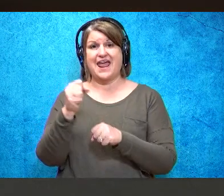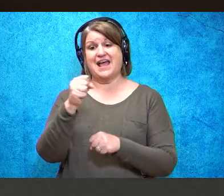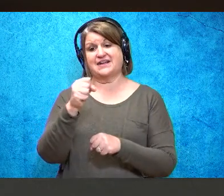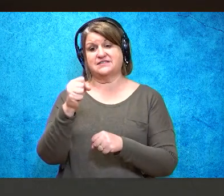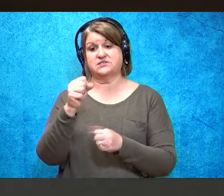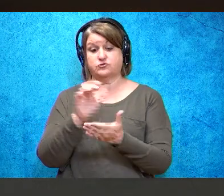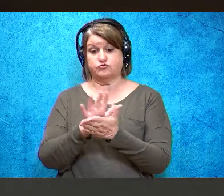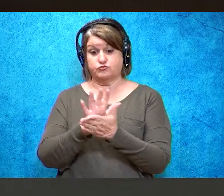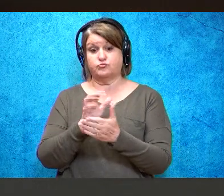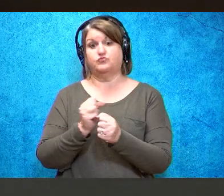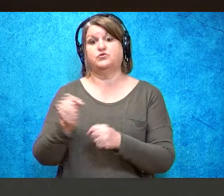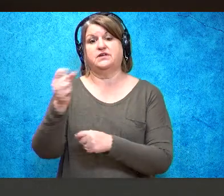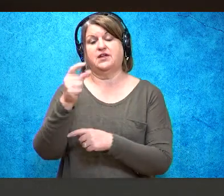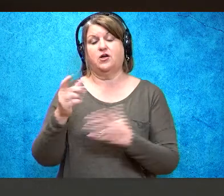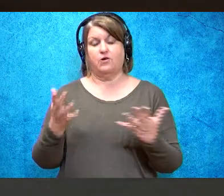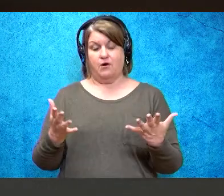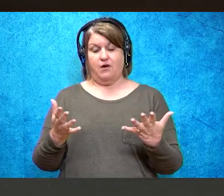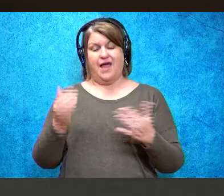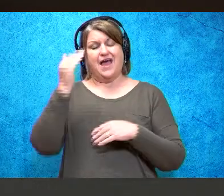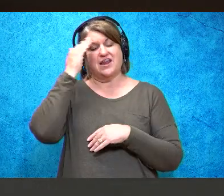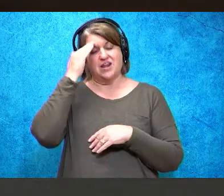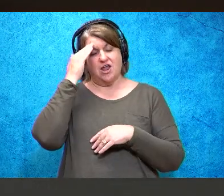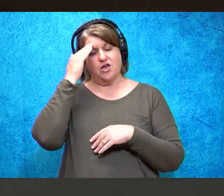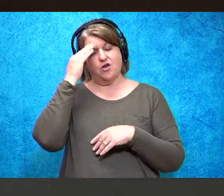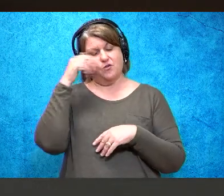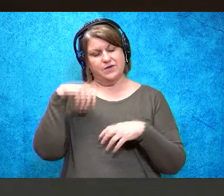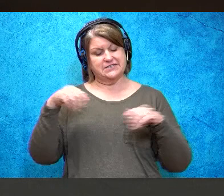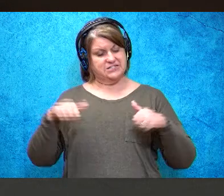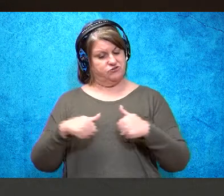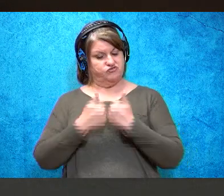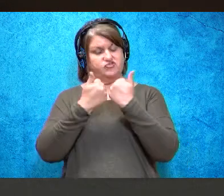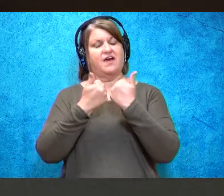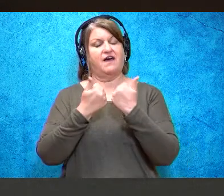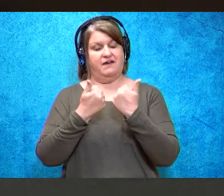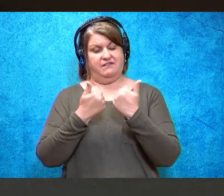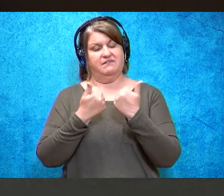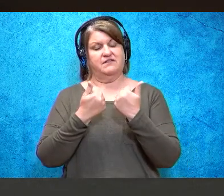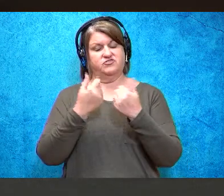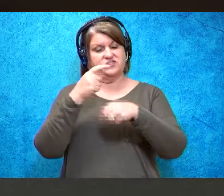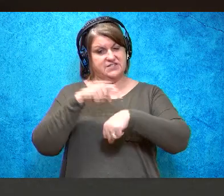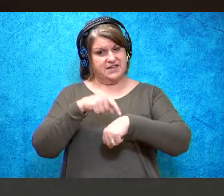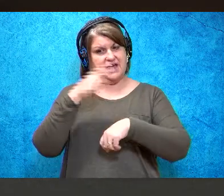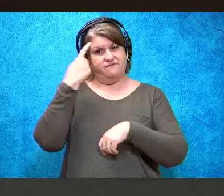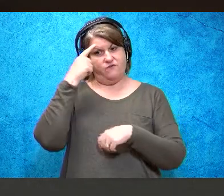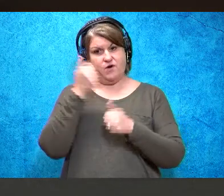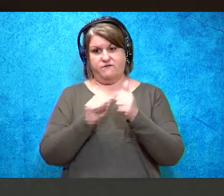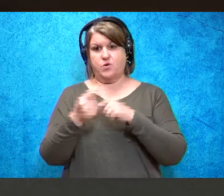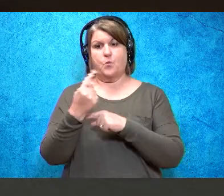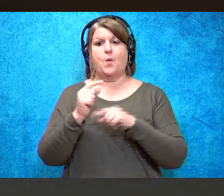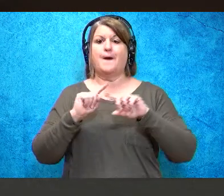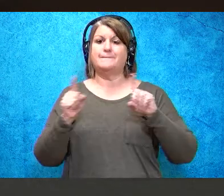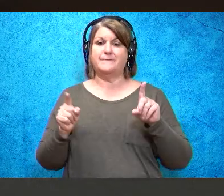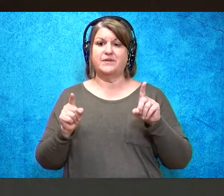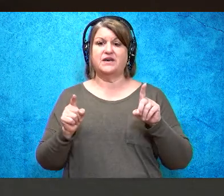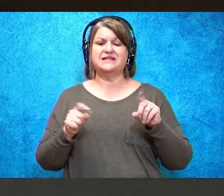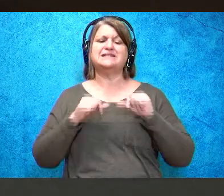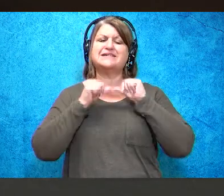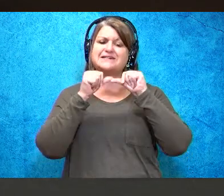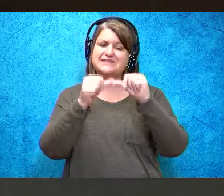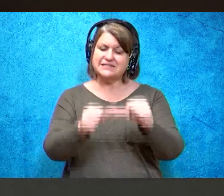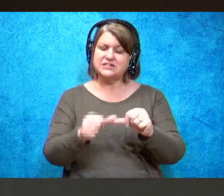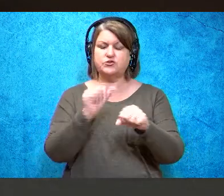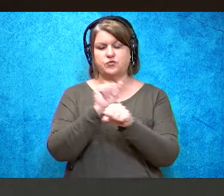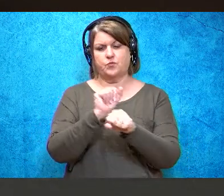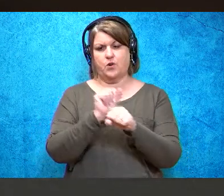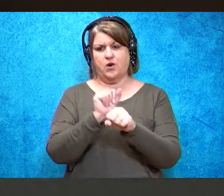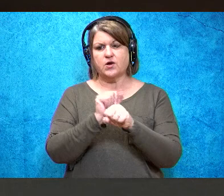So I know this is a challenging time for everybody, but keep working. Know that we're thinking about you and we're here, so email